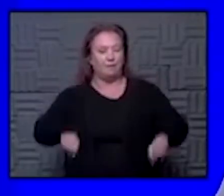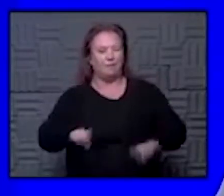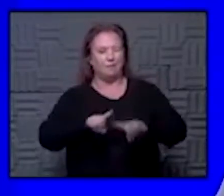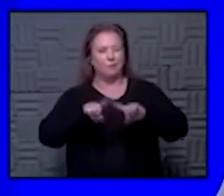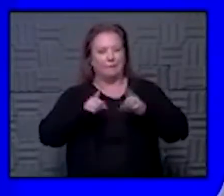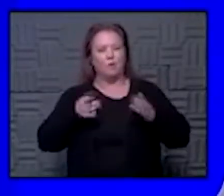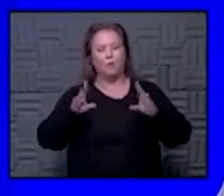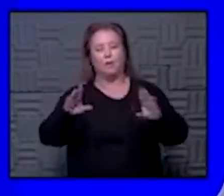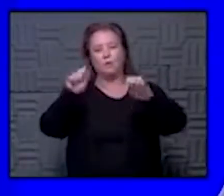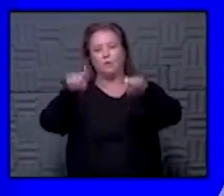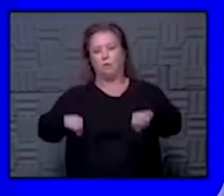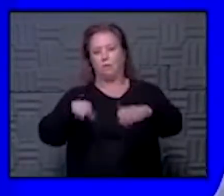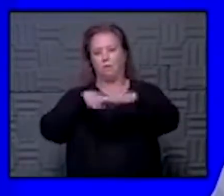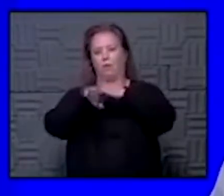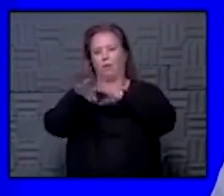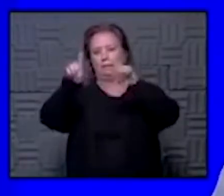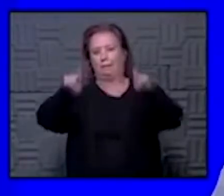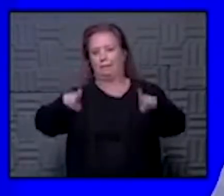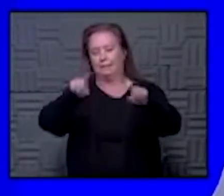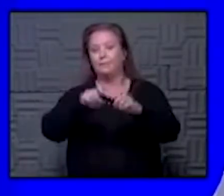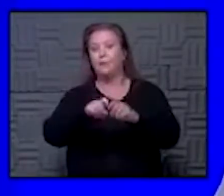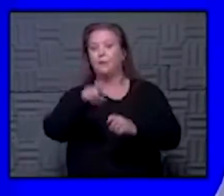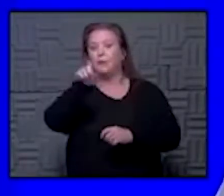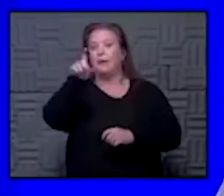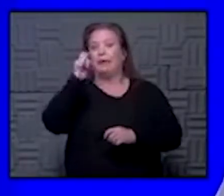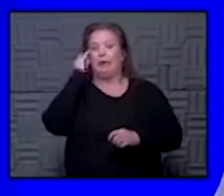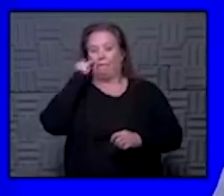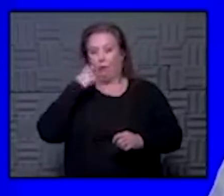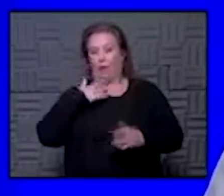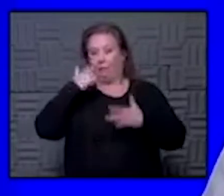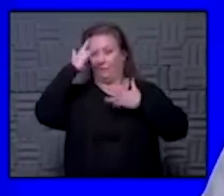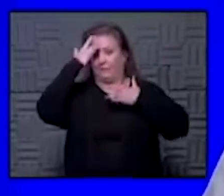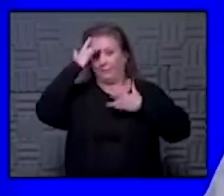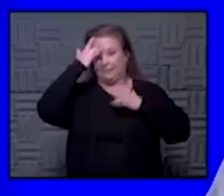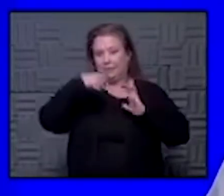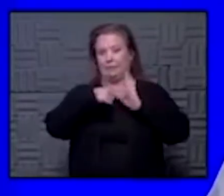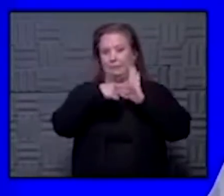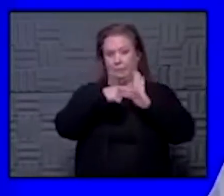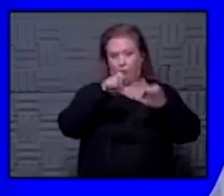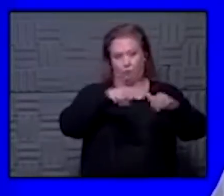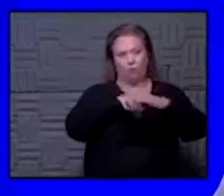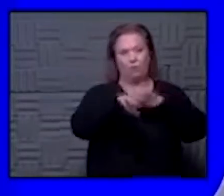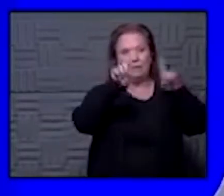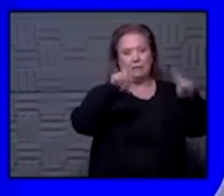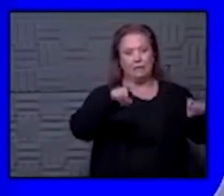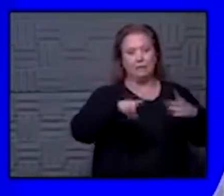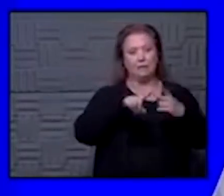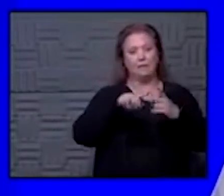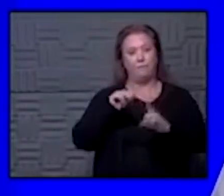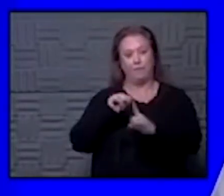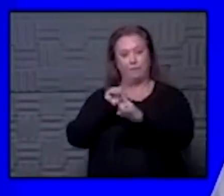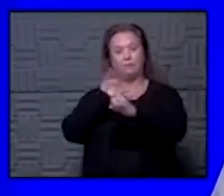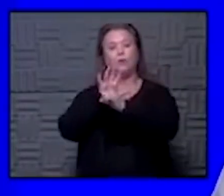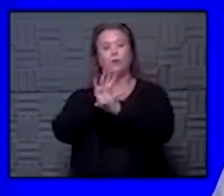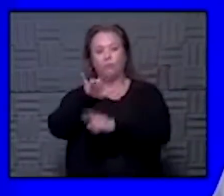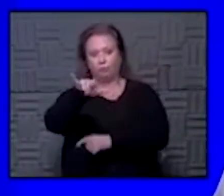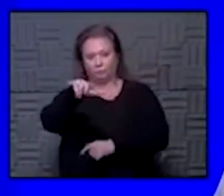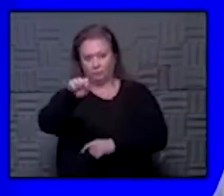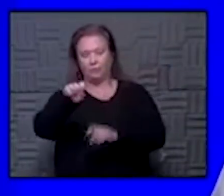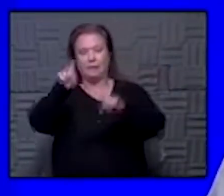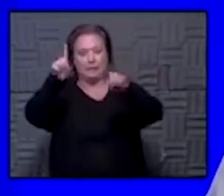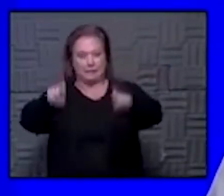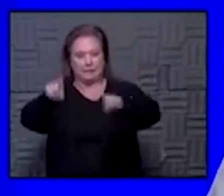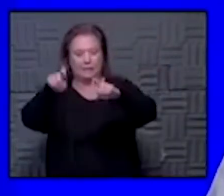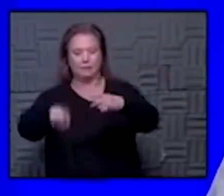mechanisms in place to go get tested. You should get tested if you have symptoms. If you are an exposure of a case, you do need to get